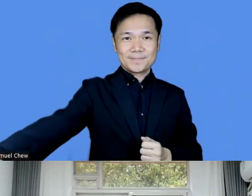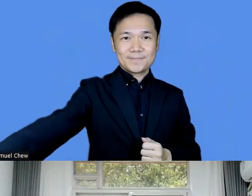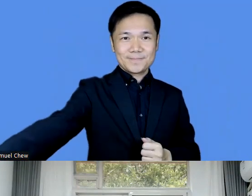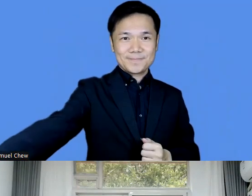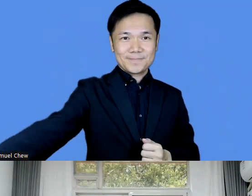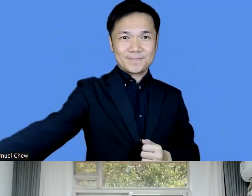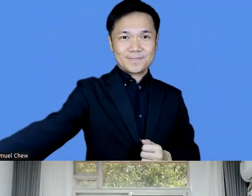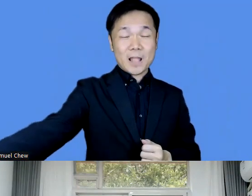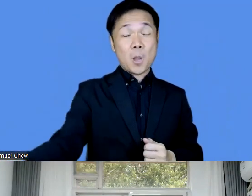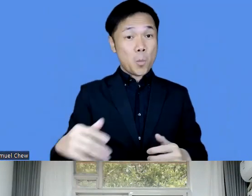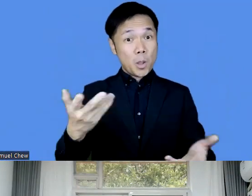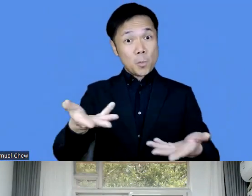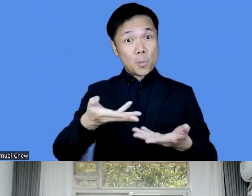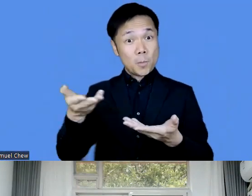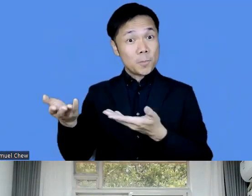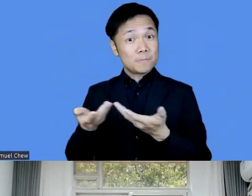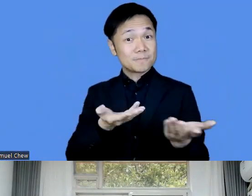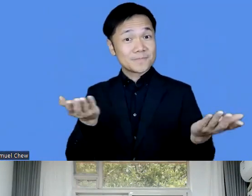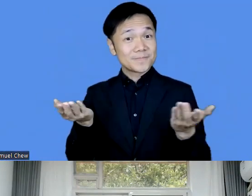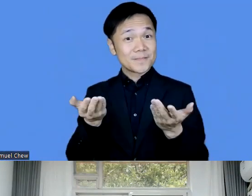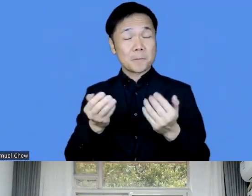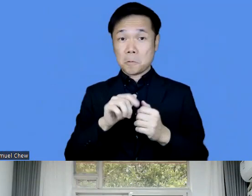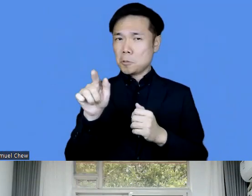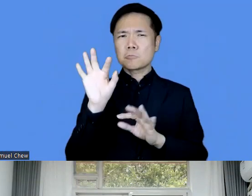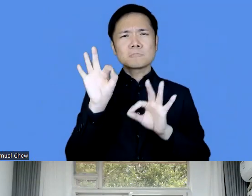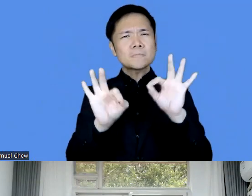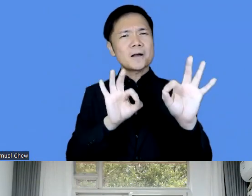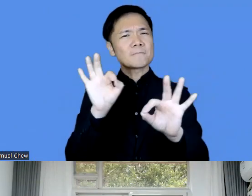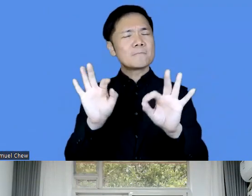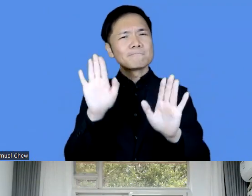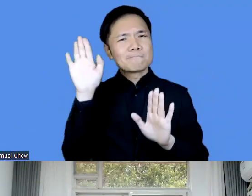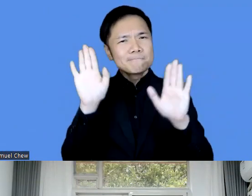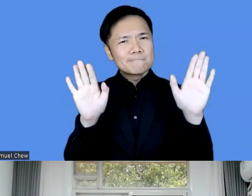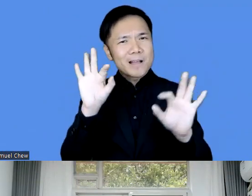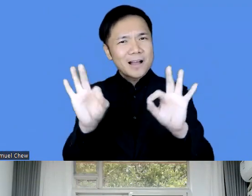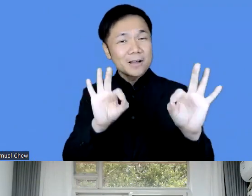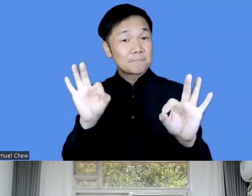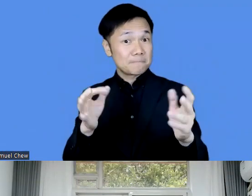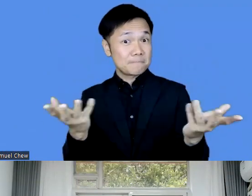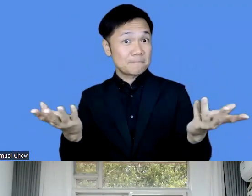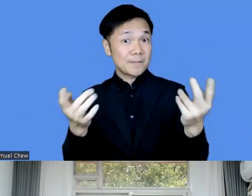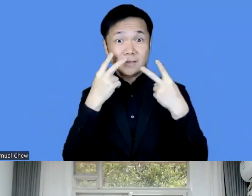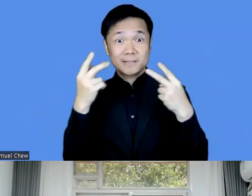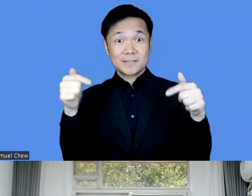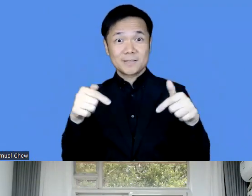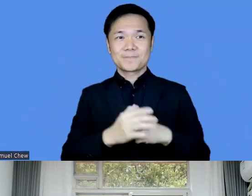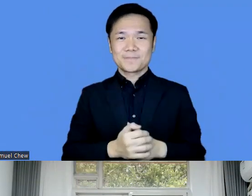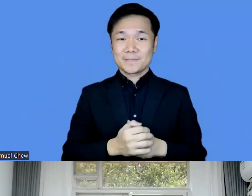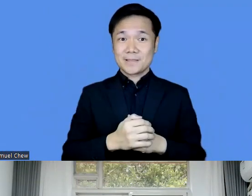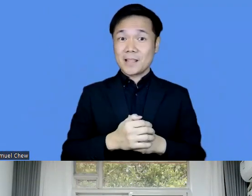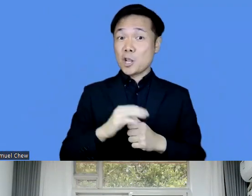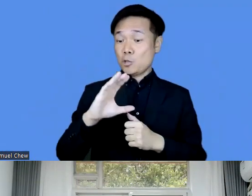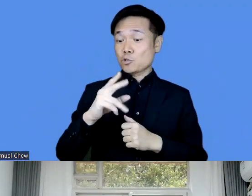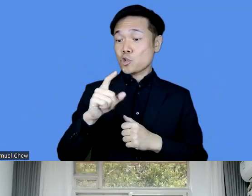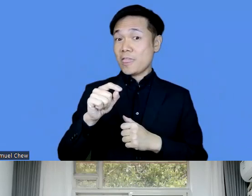and we are inviting everyone to post questions throughout the session using the chat box. Questions will be read